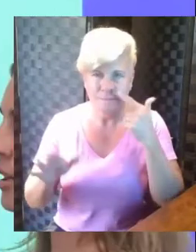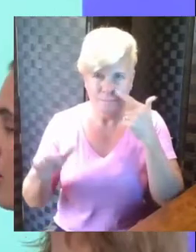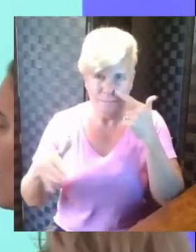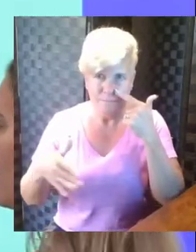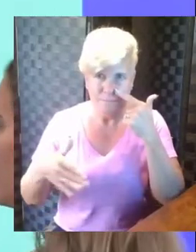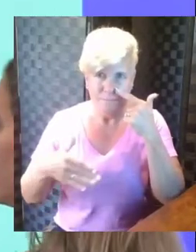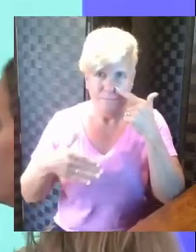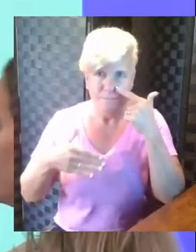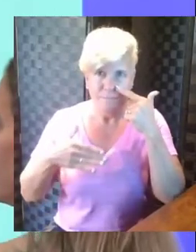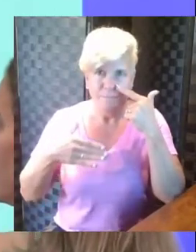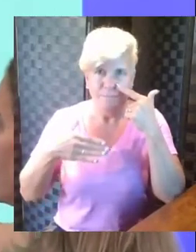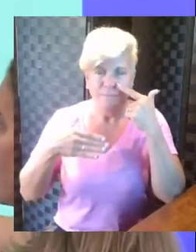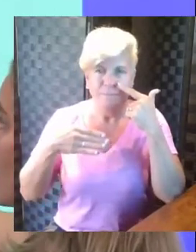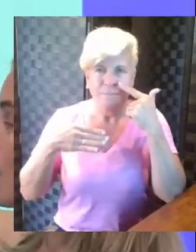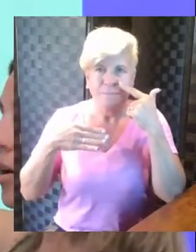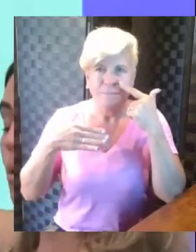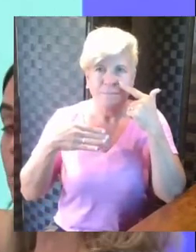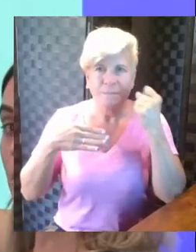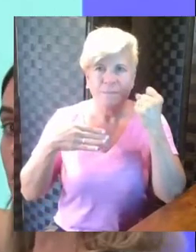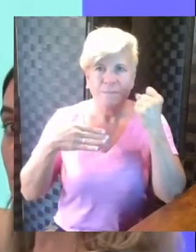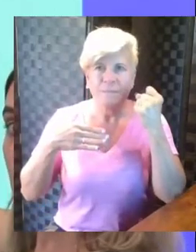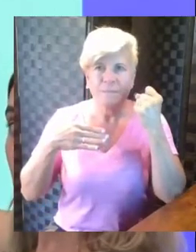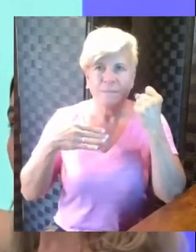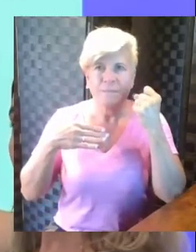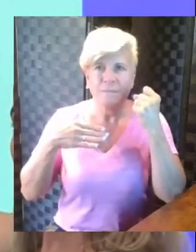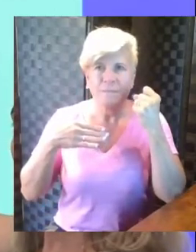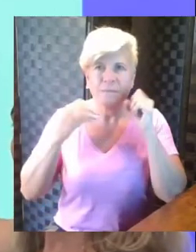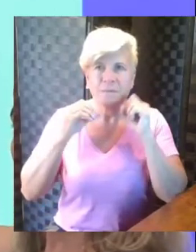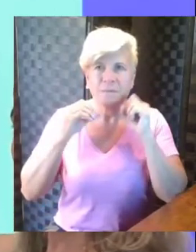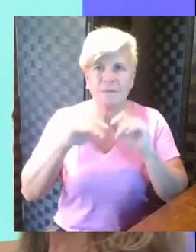Small breath. Here we go. Hold it.